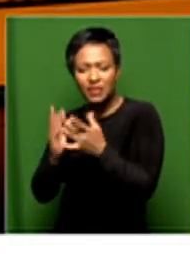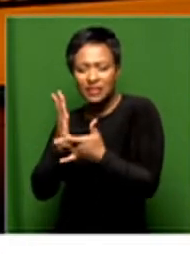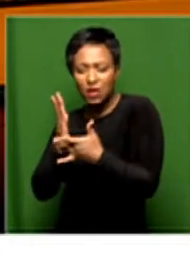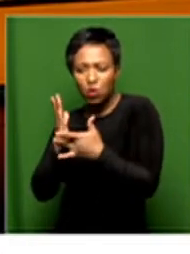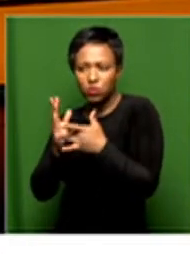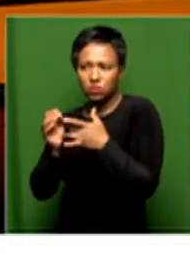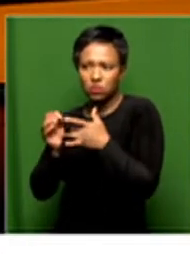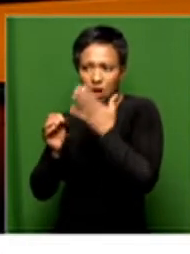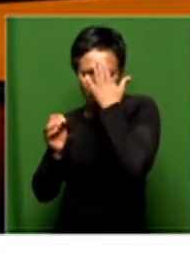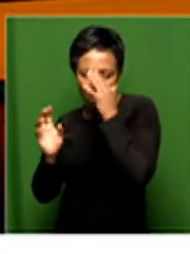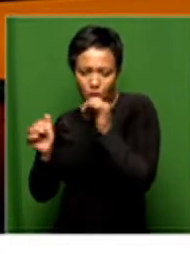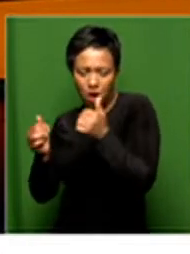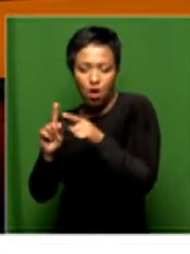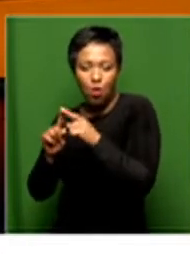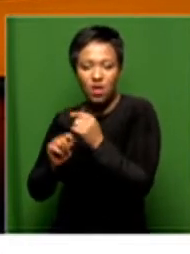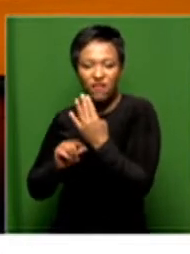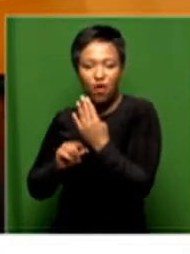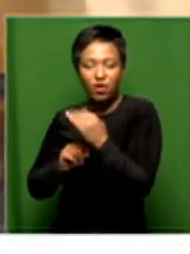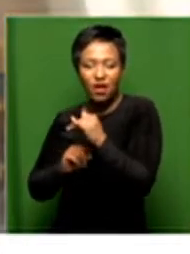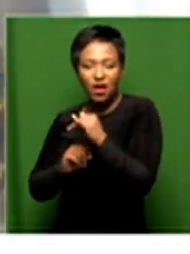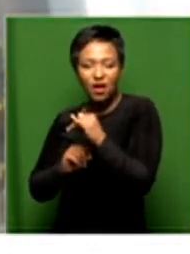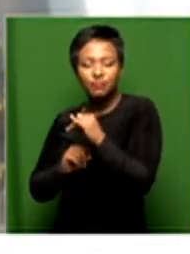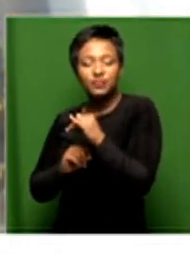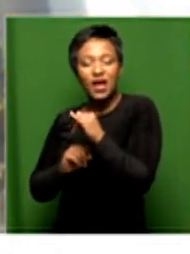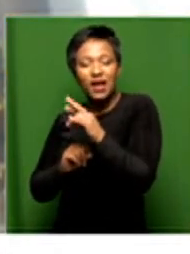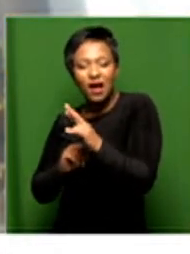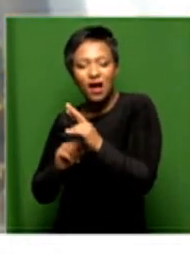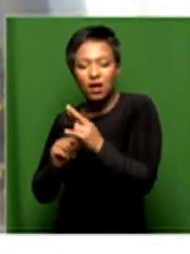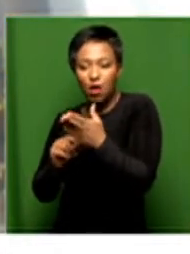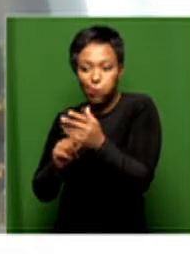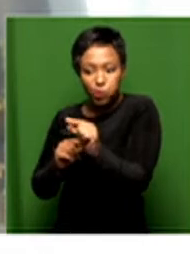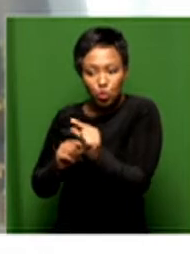now that the fourth industrial revolution is in our midst?